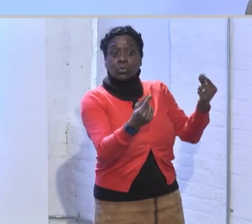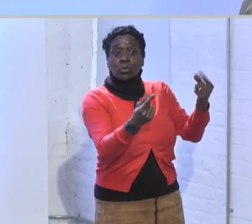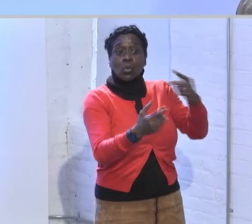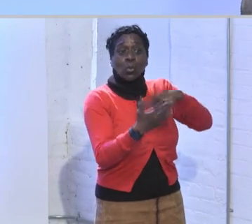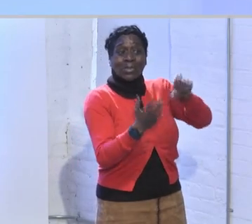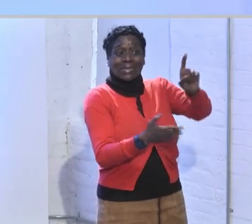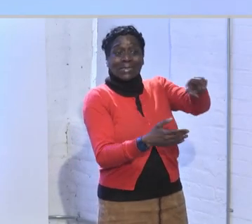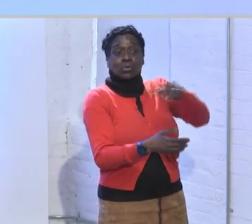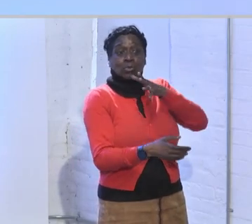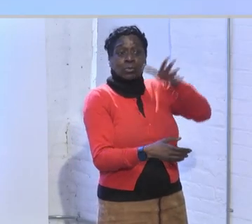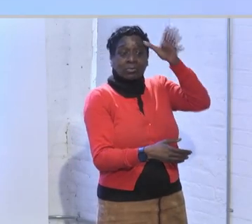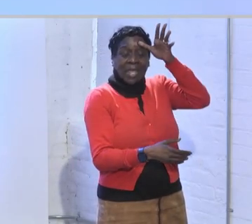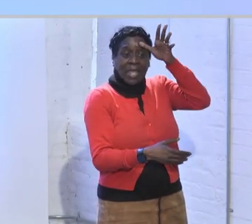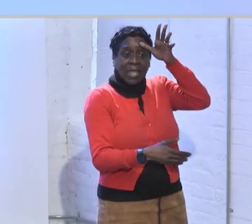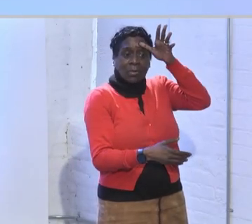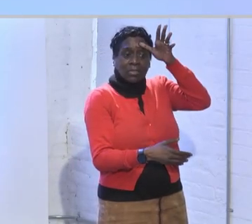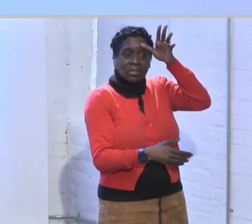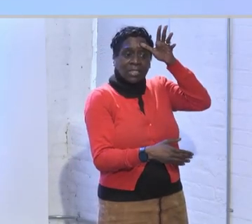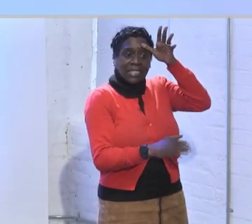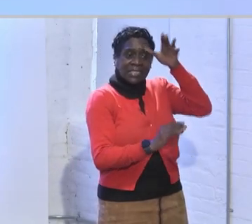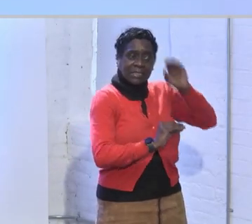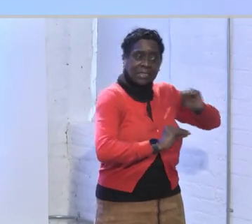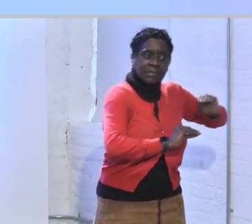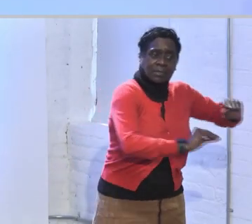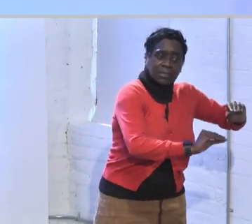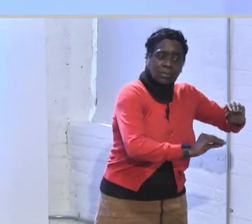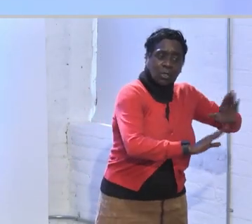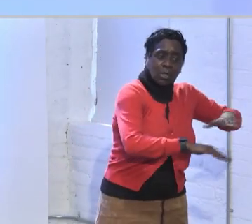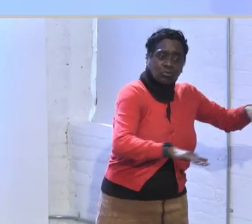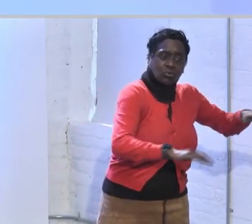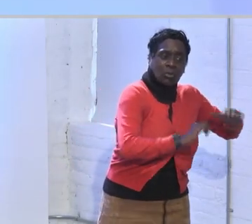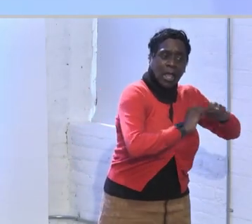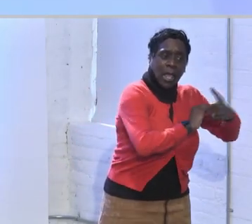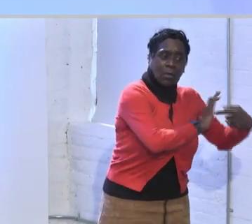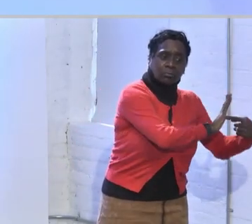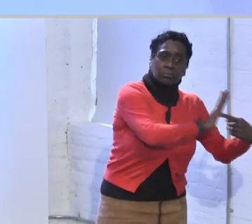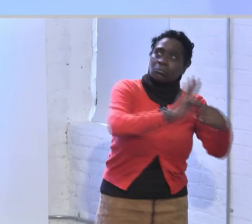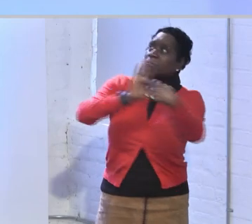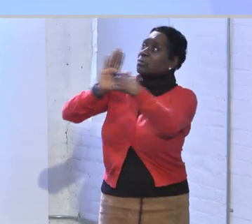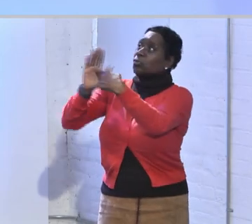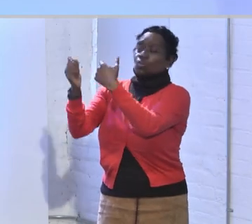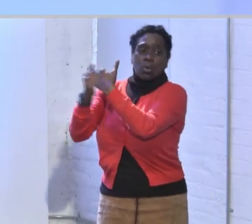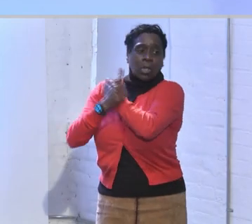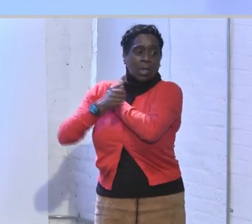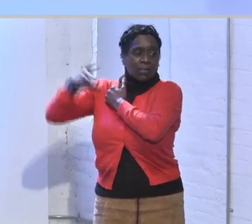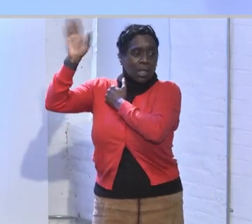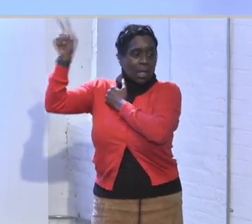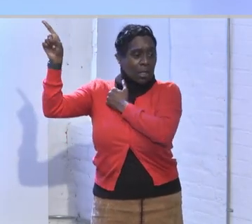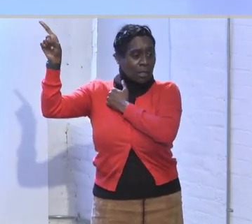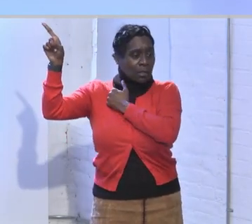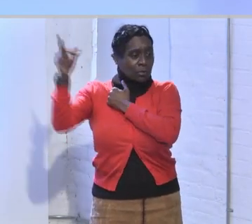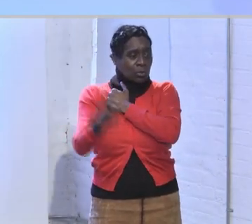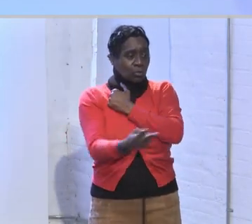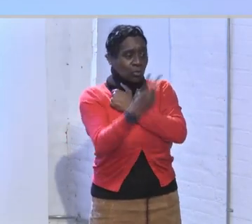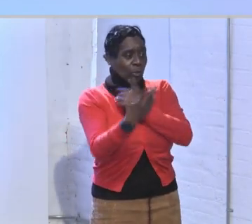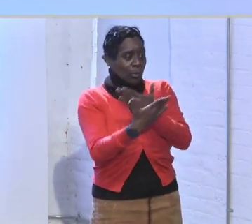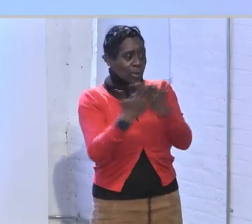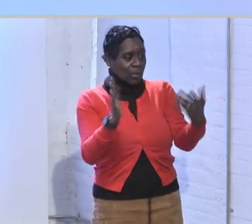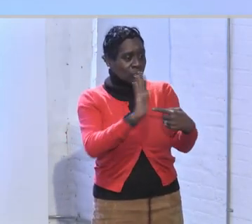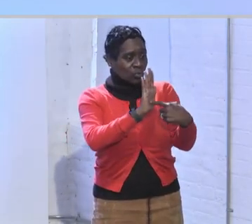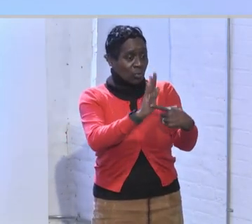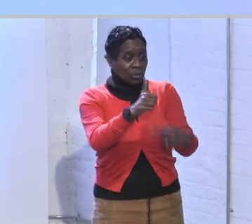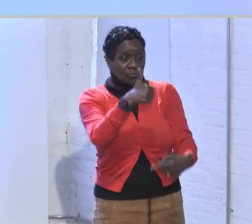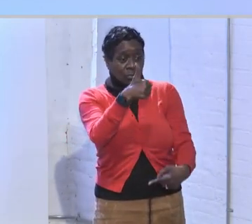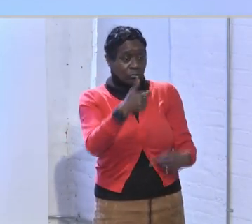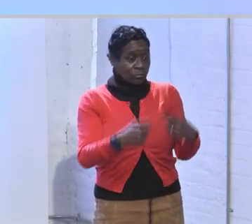need to do is stir affections for Jesus Christ. Now, there's two things here I want to point out very quickly. This first